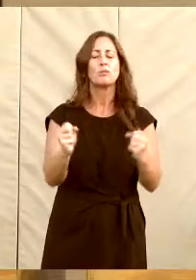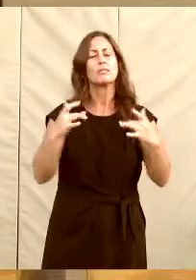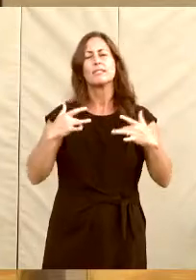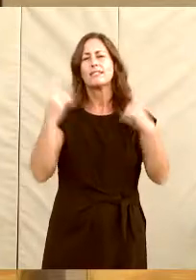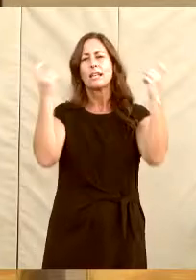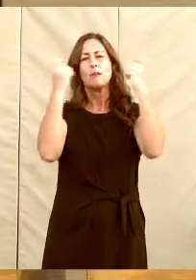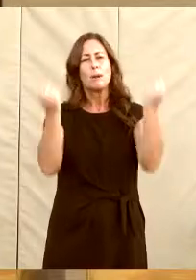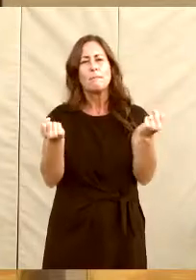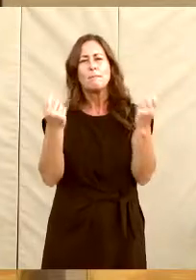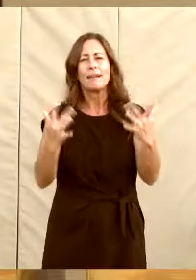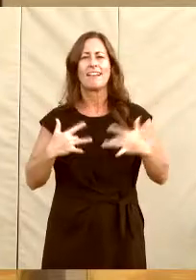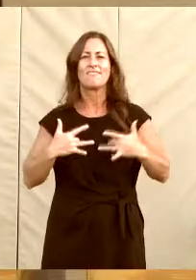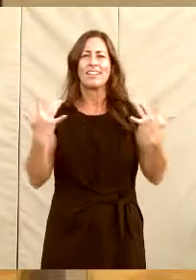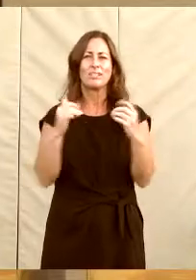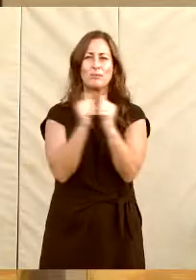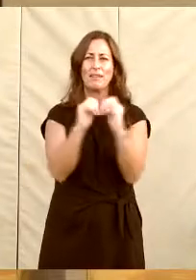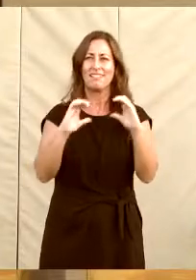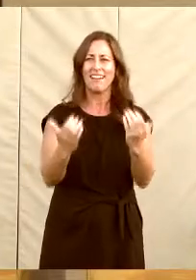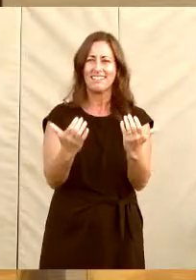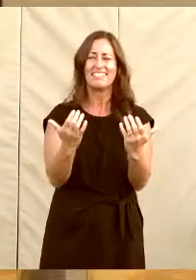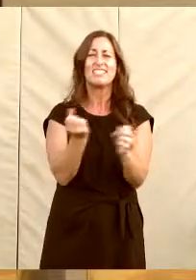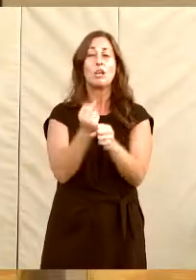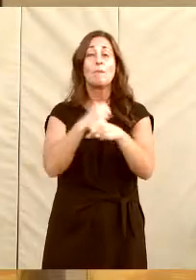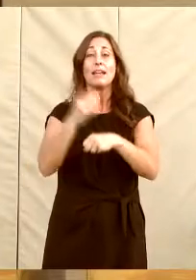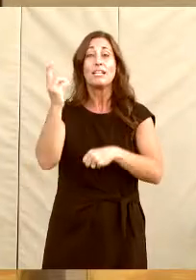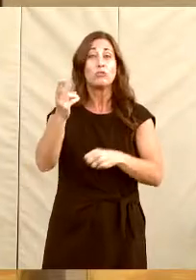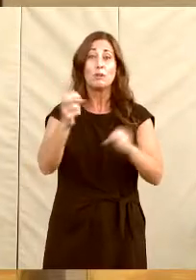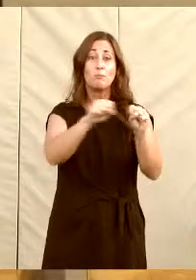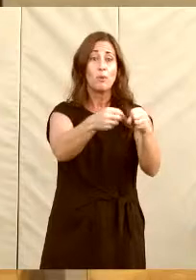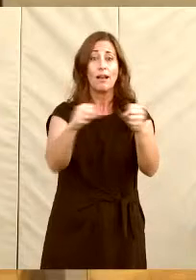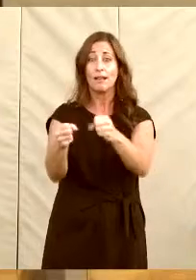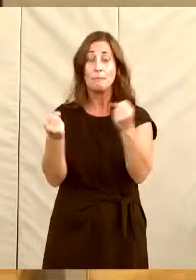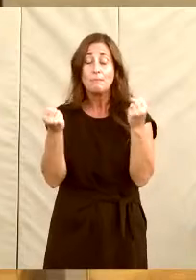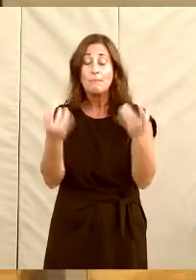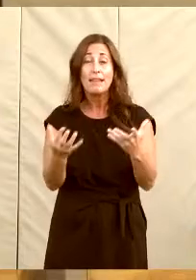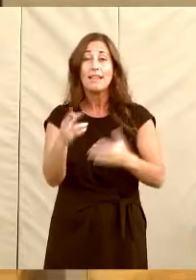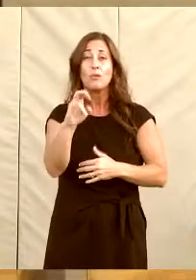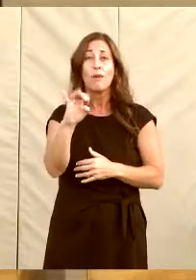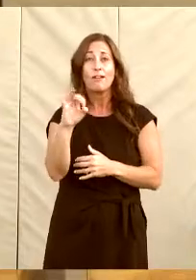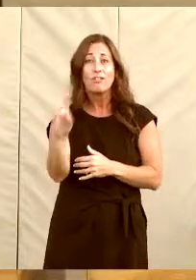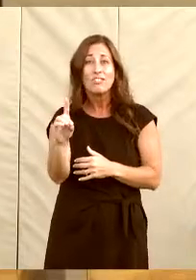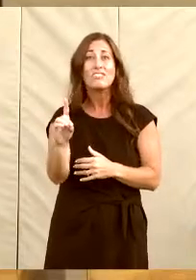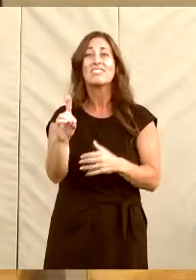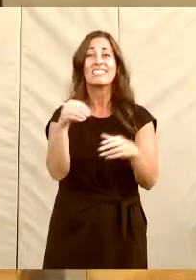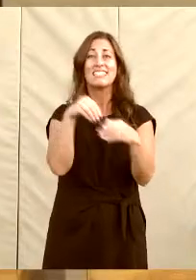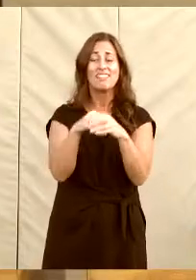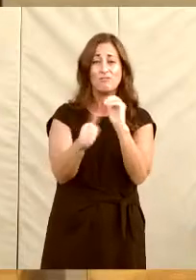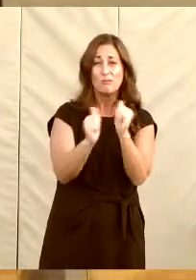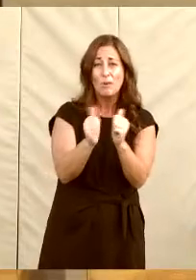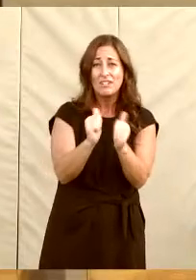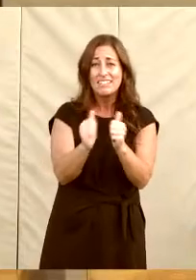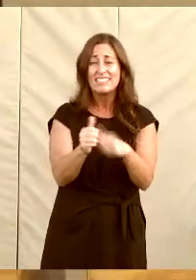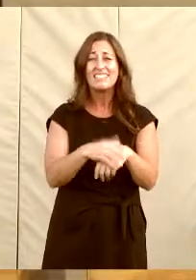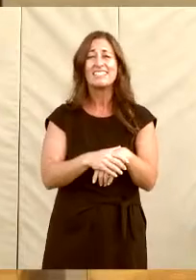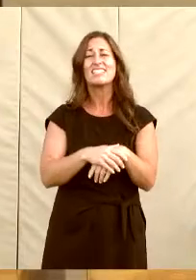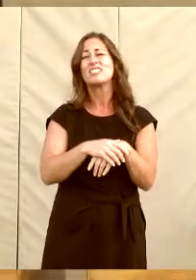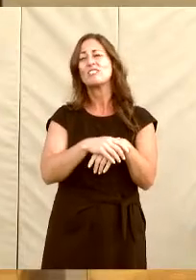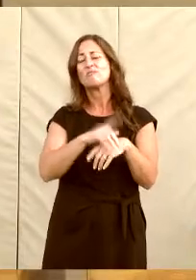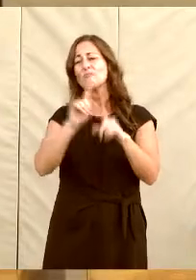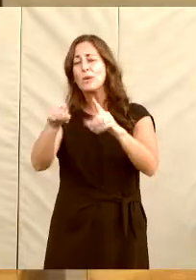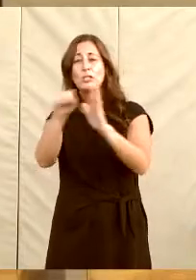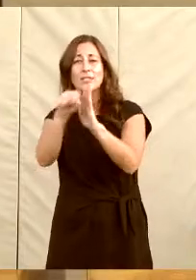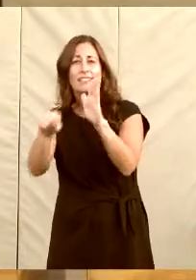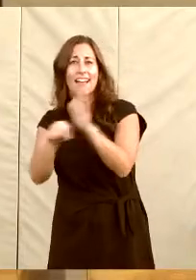of our classmates. We made history by breaking so many records in a variety of sports. We made trips to state and